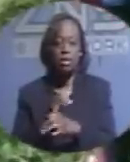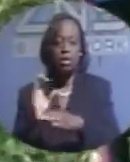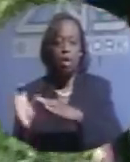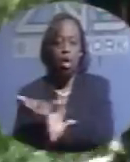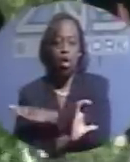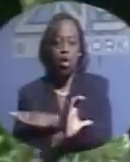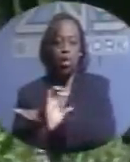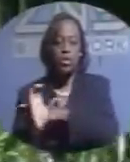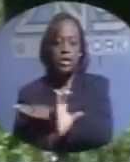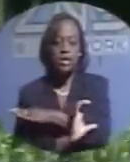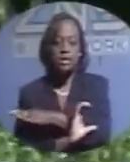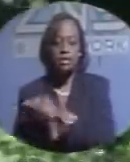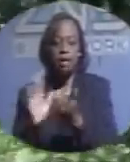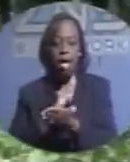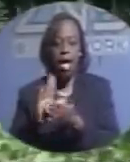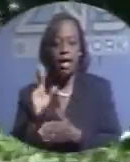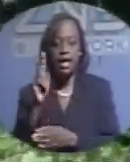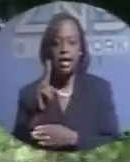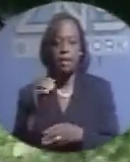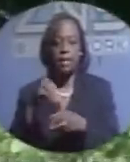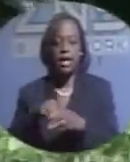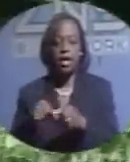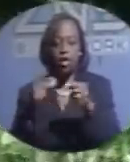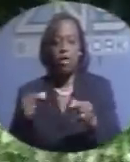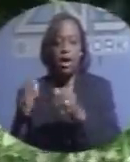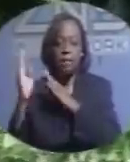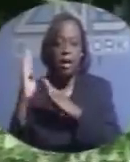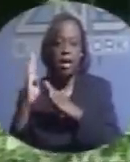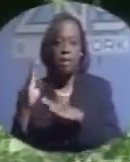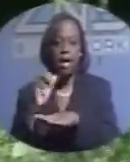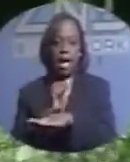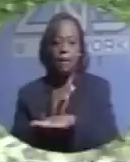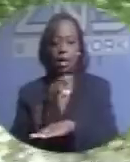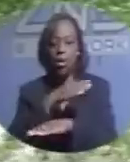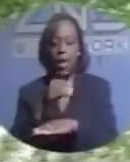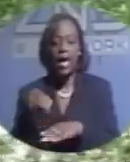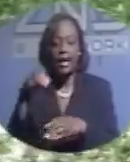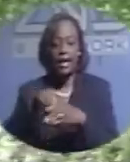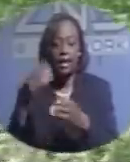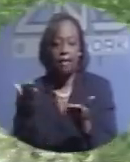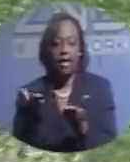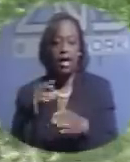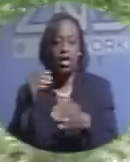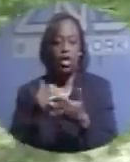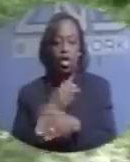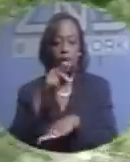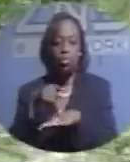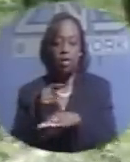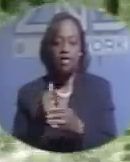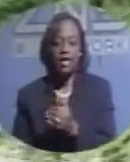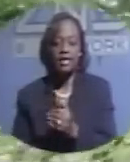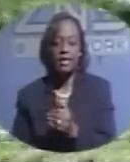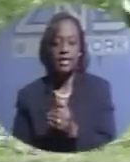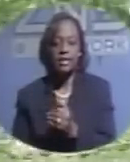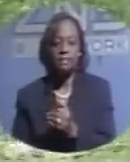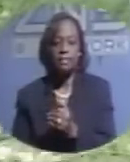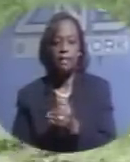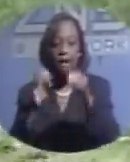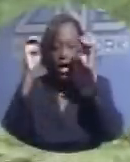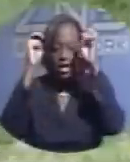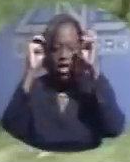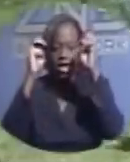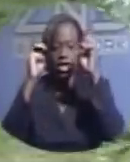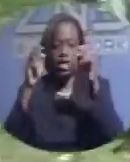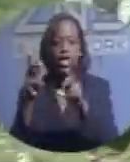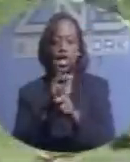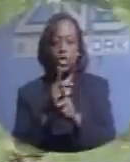schools participated in the cleanup in Grand Bahama, Abaco, and along the Yamacraw Beach. Education Supervisor at Dolphin Encounters and Coastal